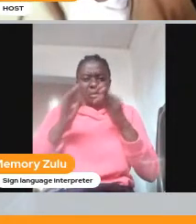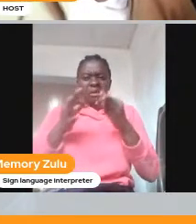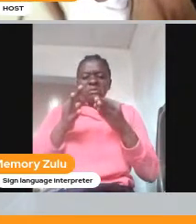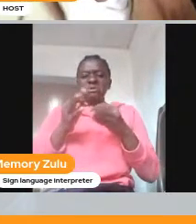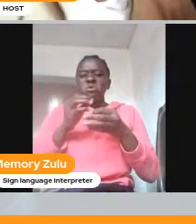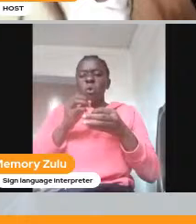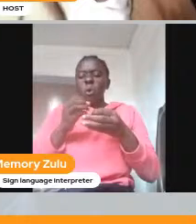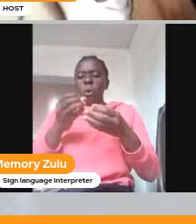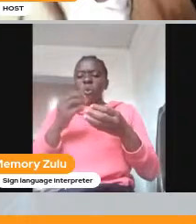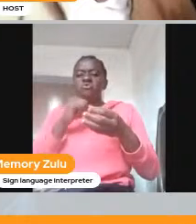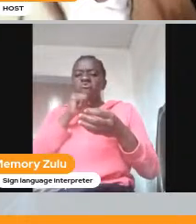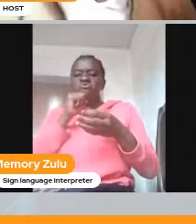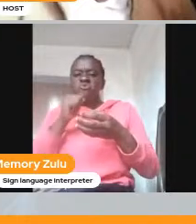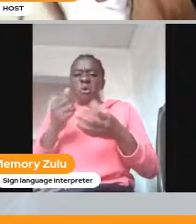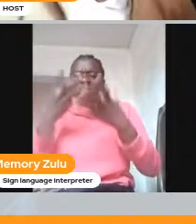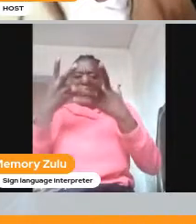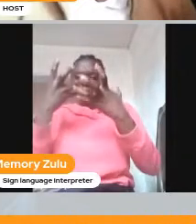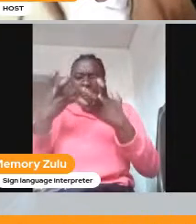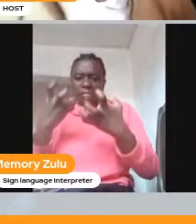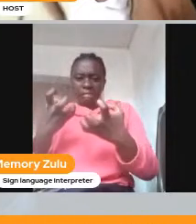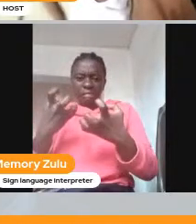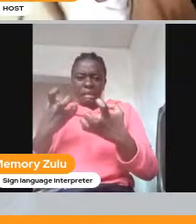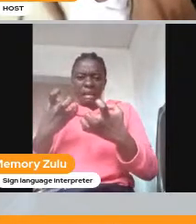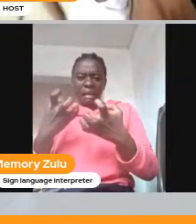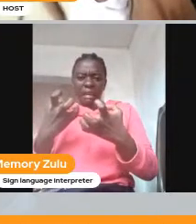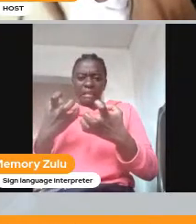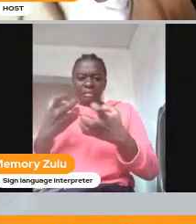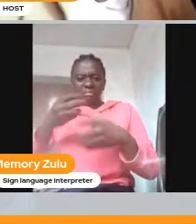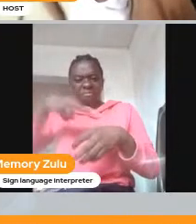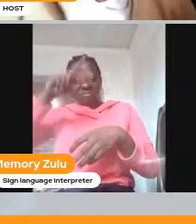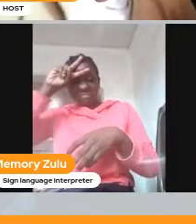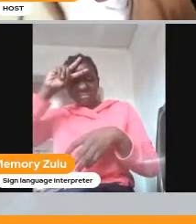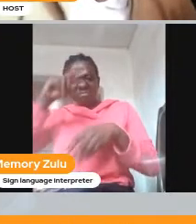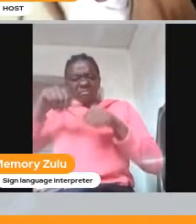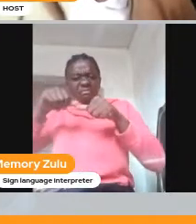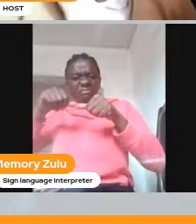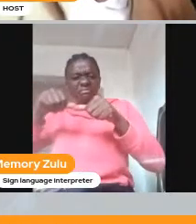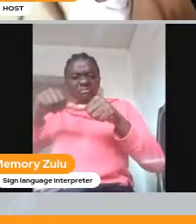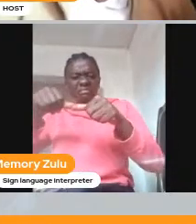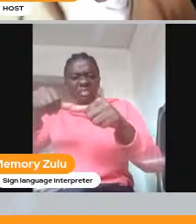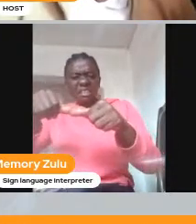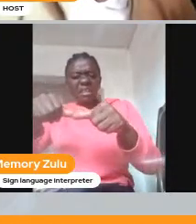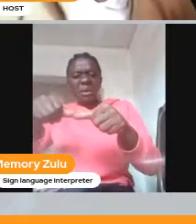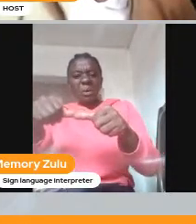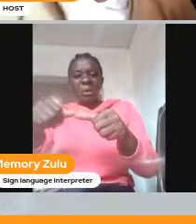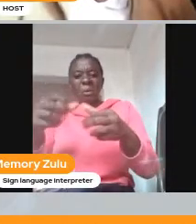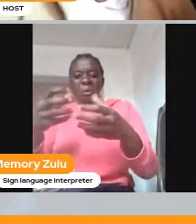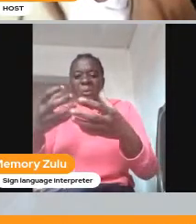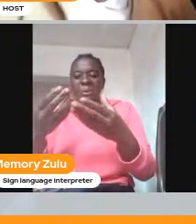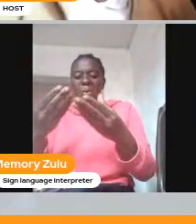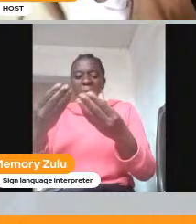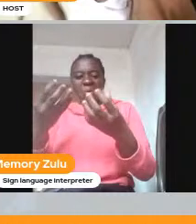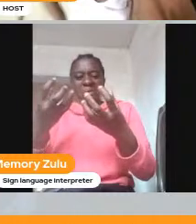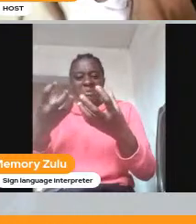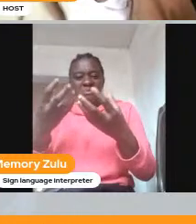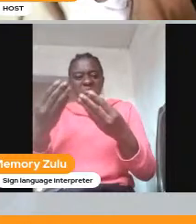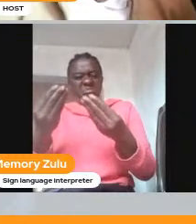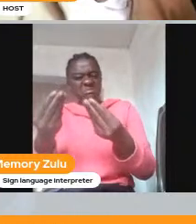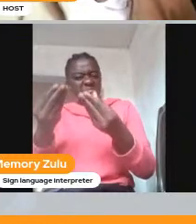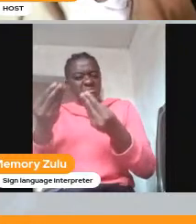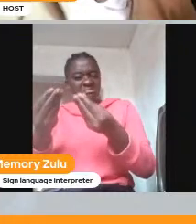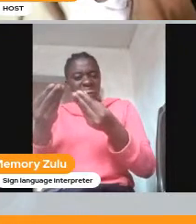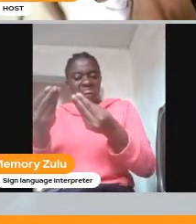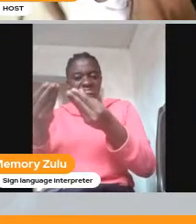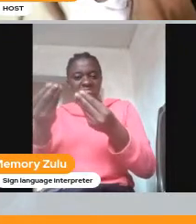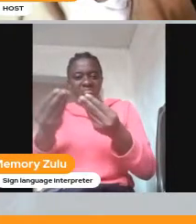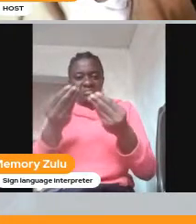drops on the pants. The pants will be wet. It will be a media for bacteria. Then the bacteria will easily go